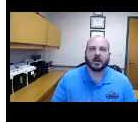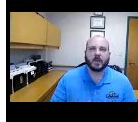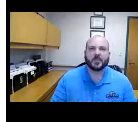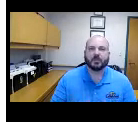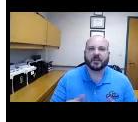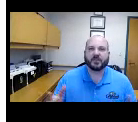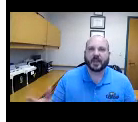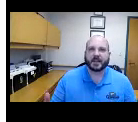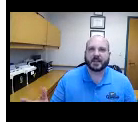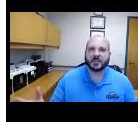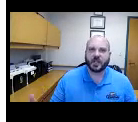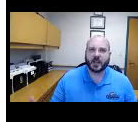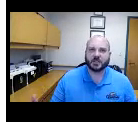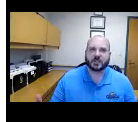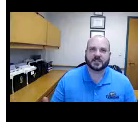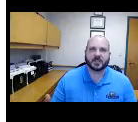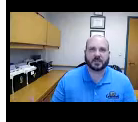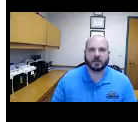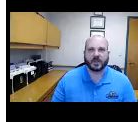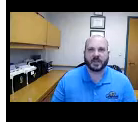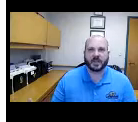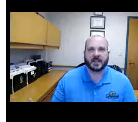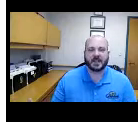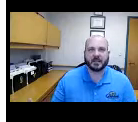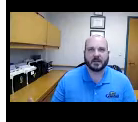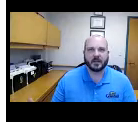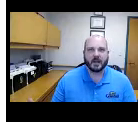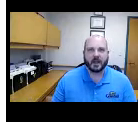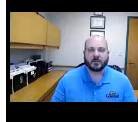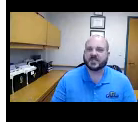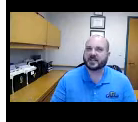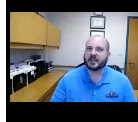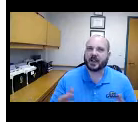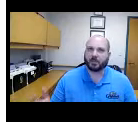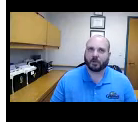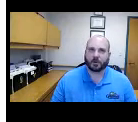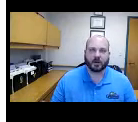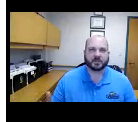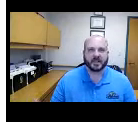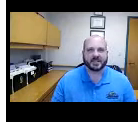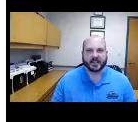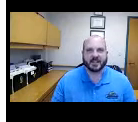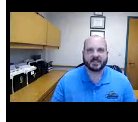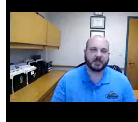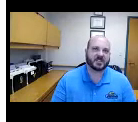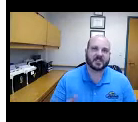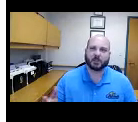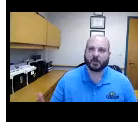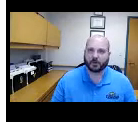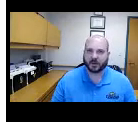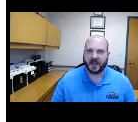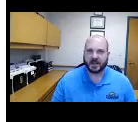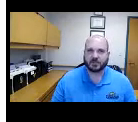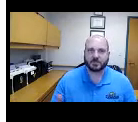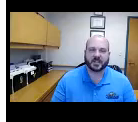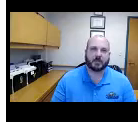here the reflecting changes in COVID-19. And we've seen that both across race and ethnicity, we've seen that both